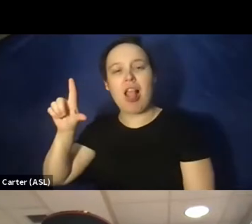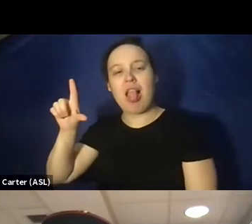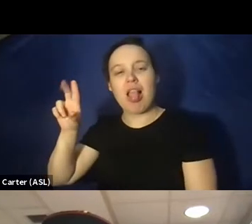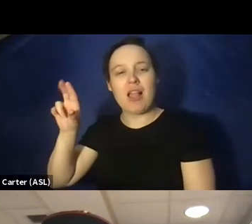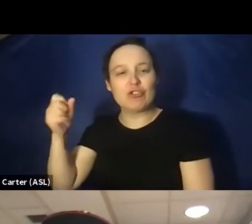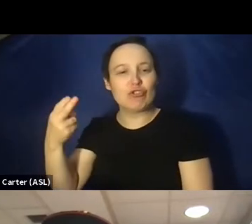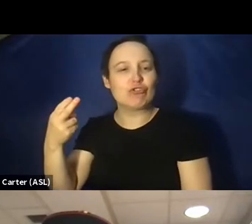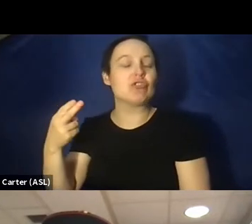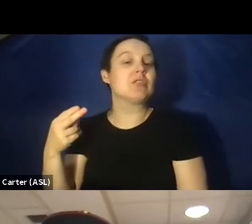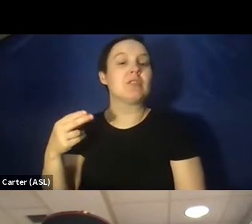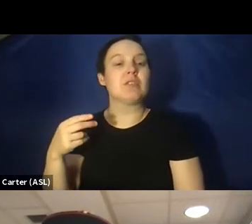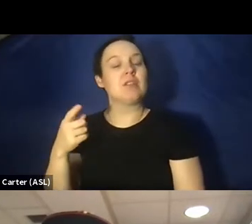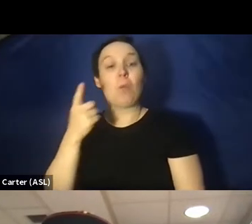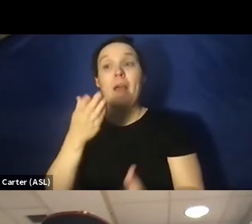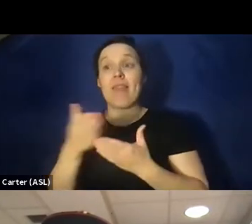really love about